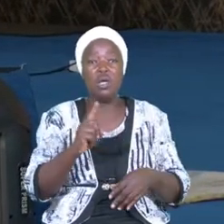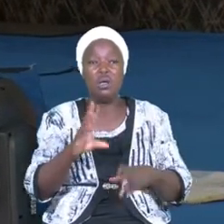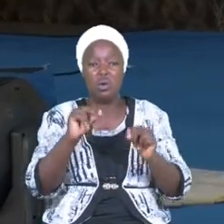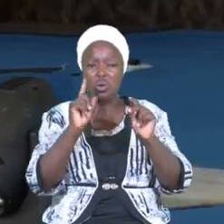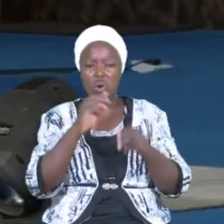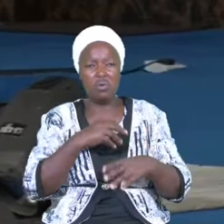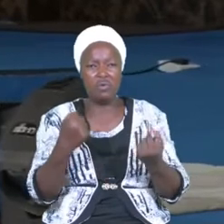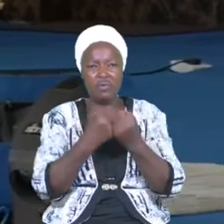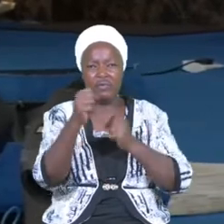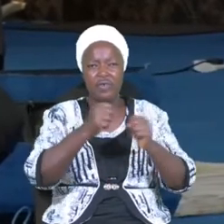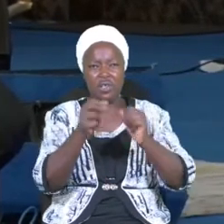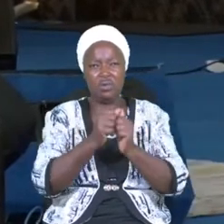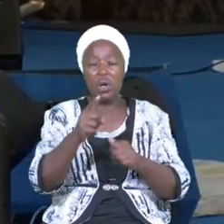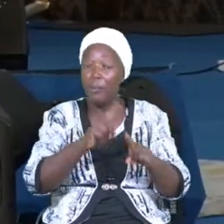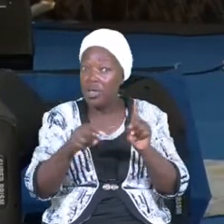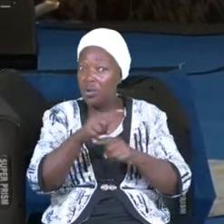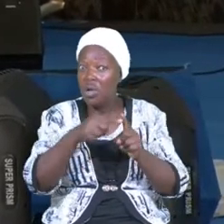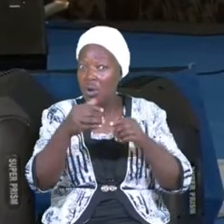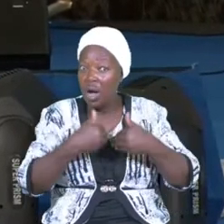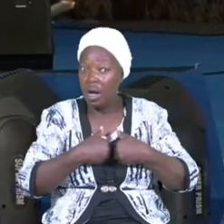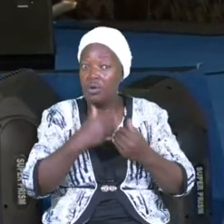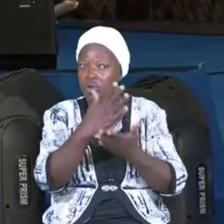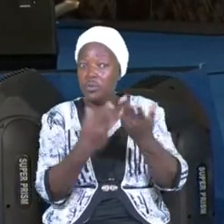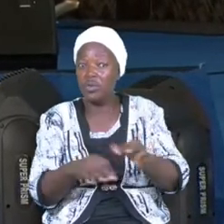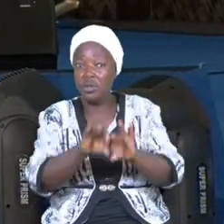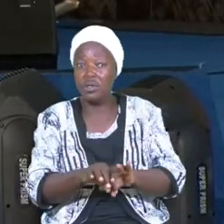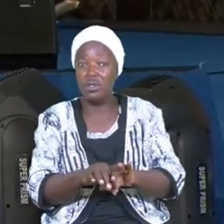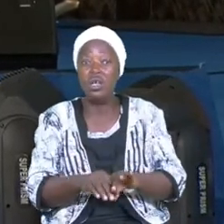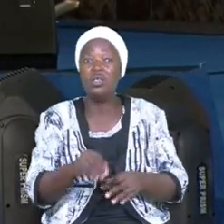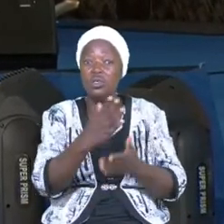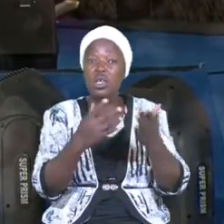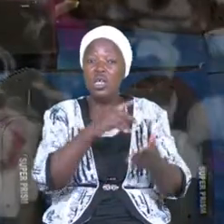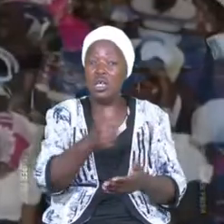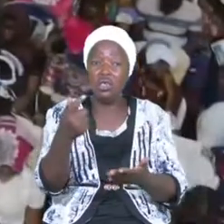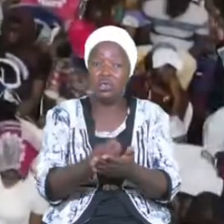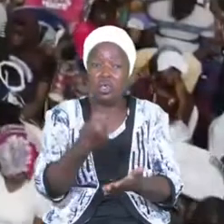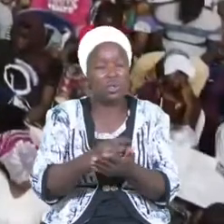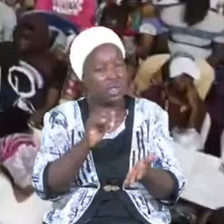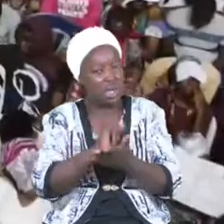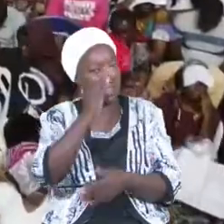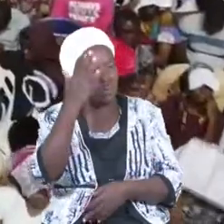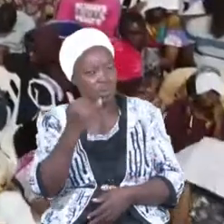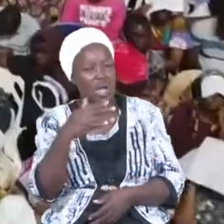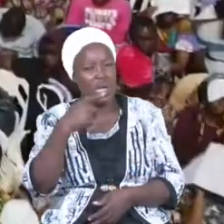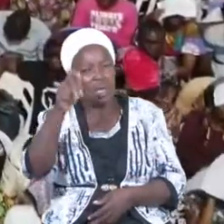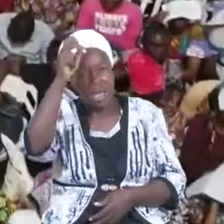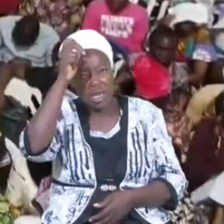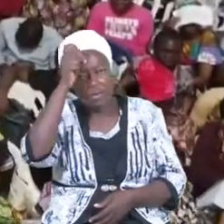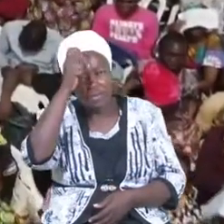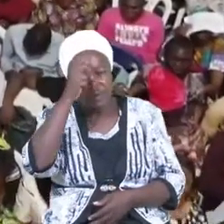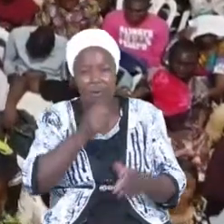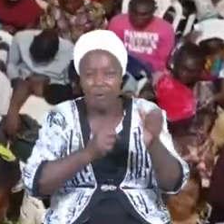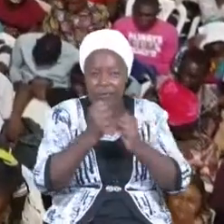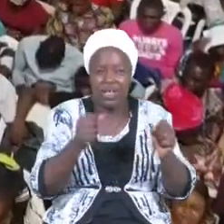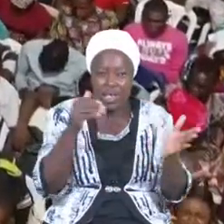when you have something precious, a treasure, that's why the devil contends. All those